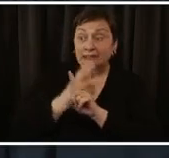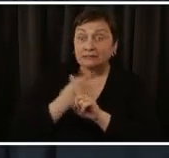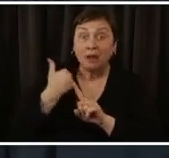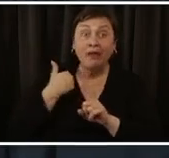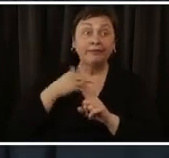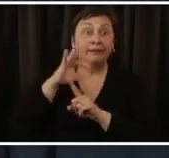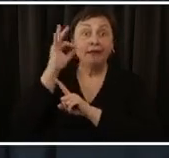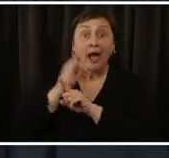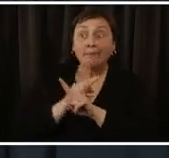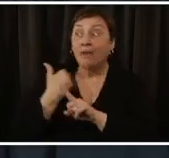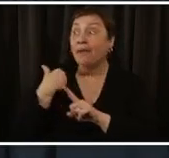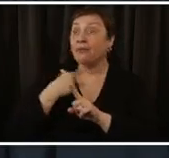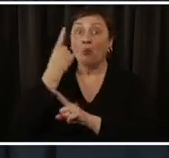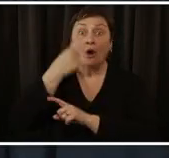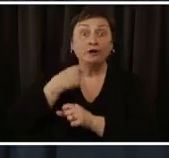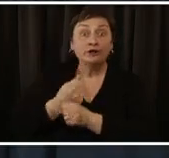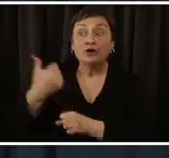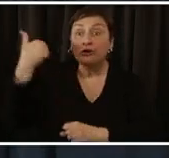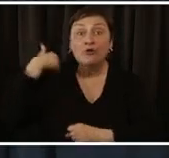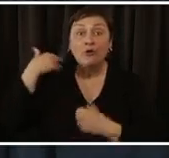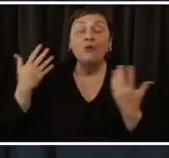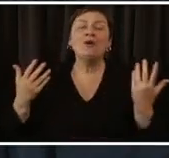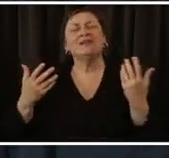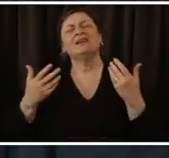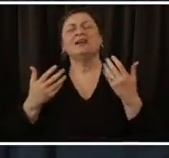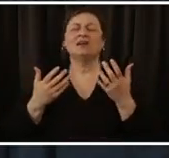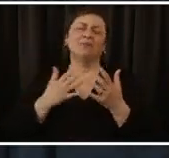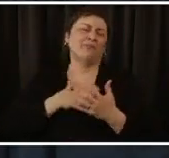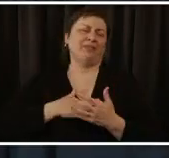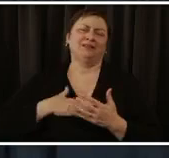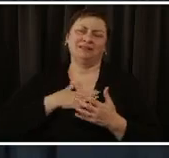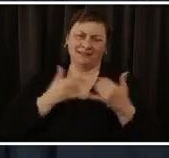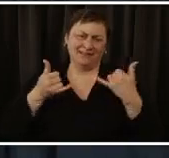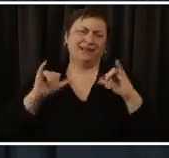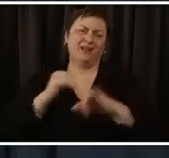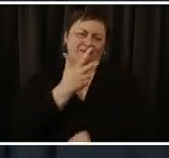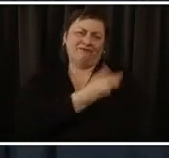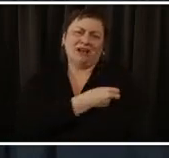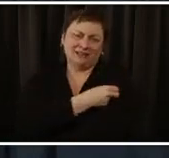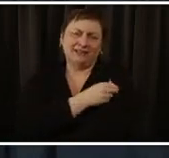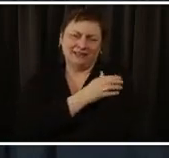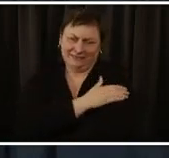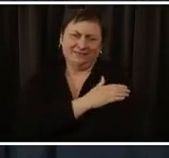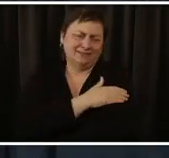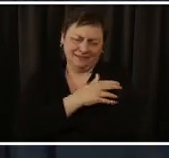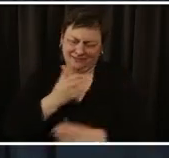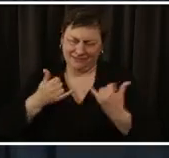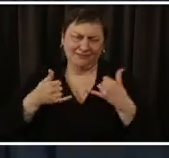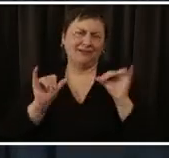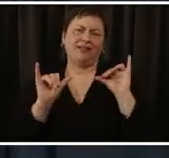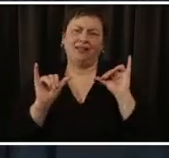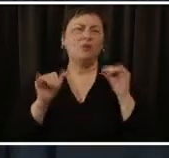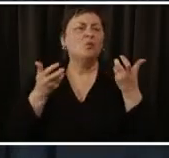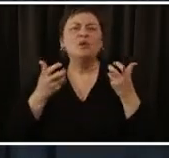ago, please get vaccinated. We don't want you thinking that you had COVID 6 months ago and therefore